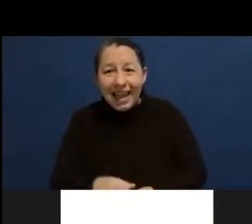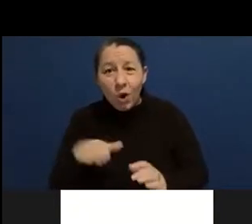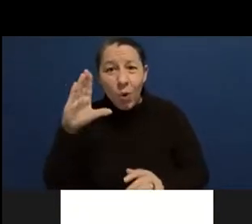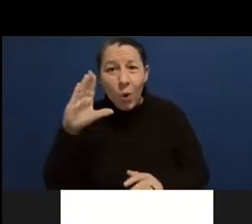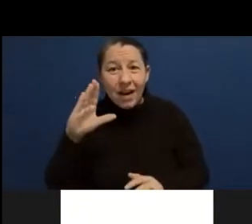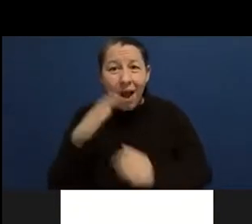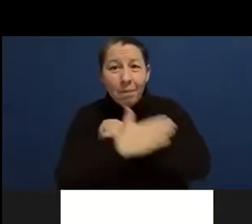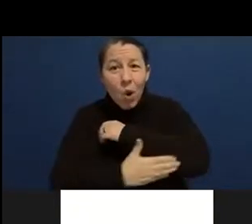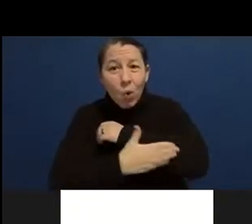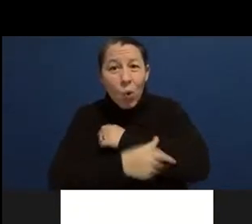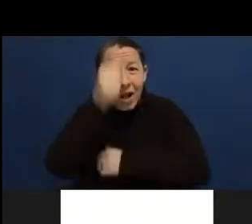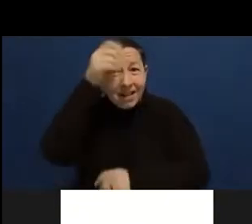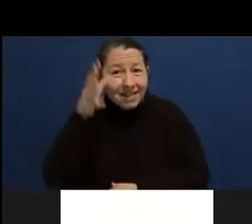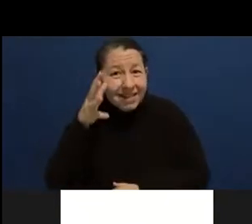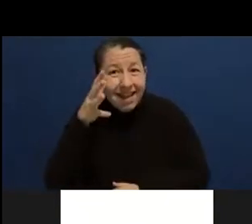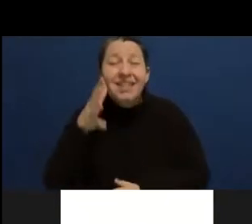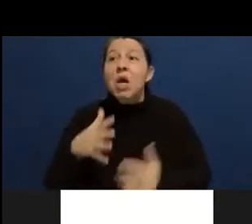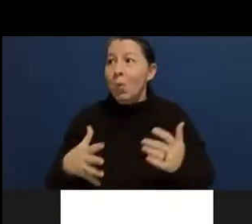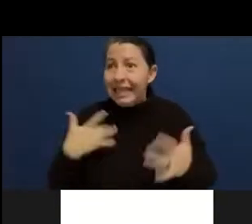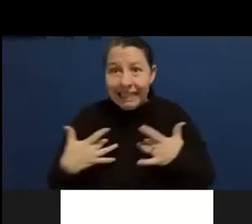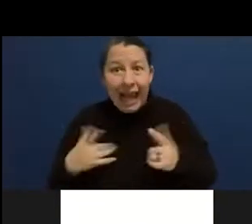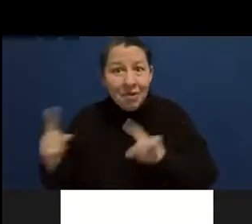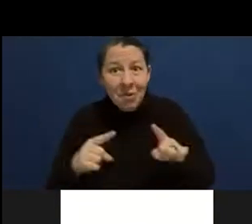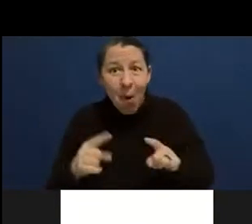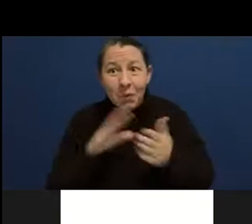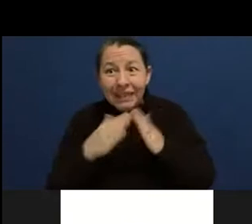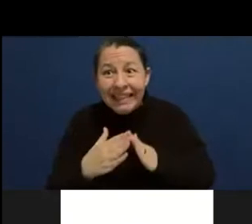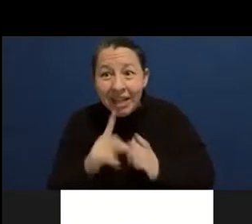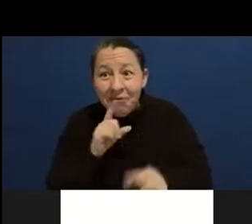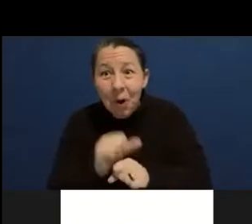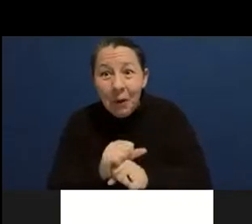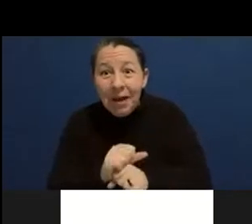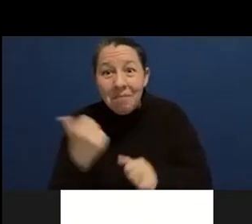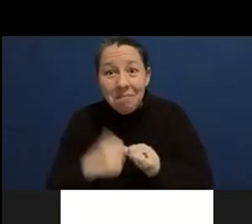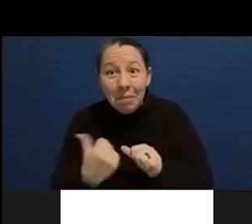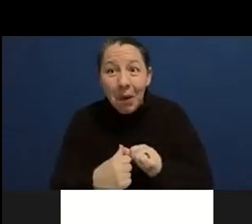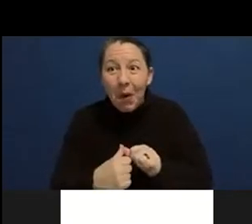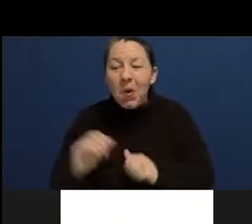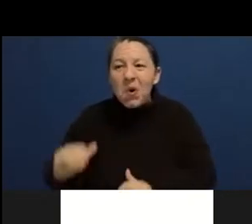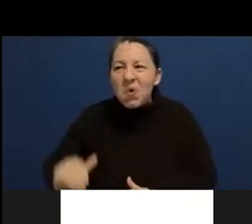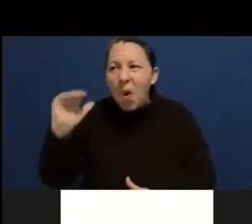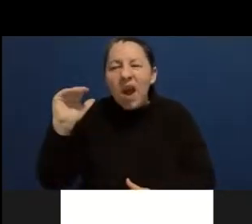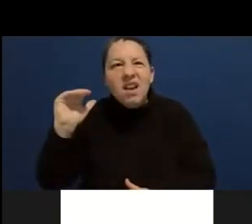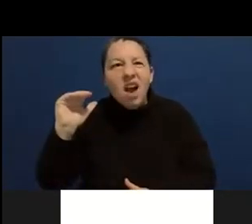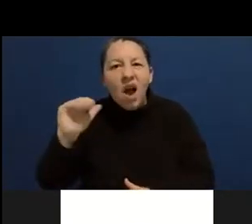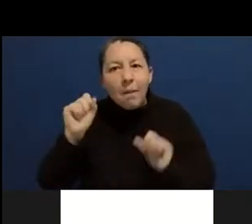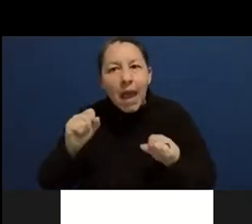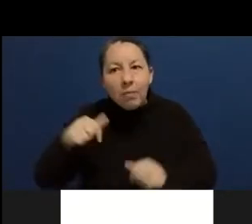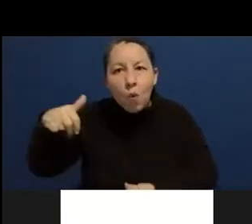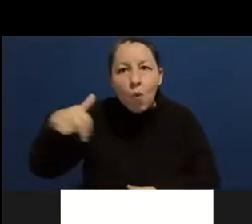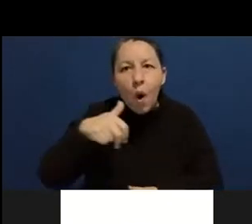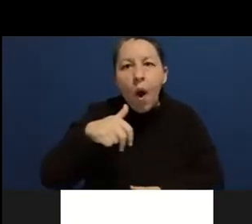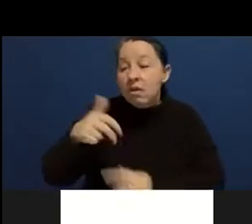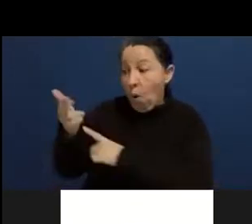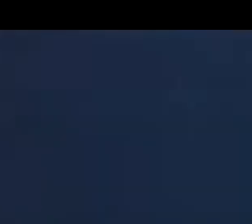so exciting to be able to go to the city. And I remember growing up and being able to walk from the hotel up to the